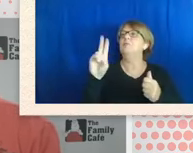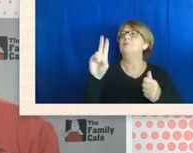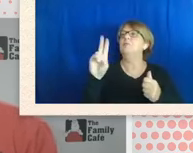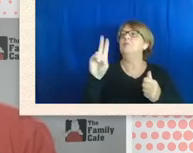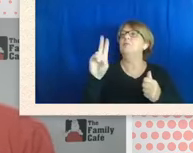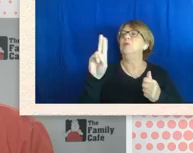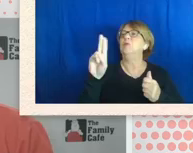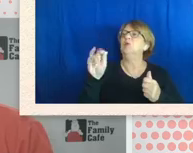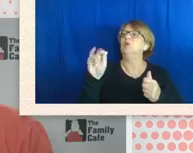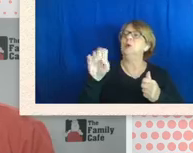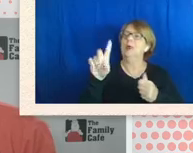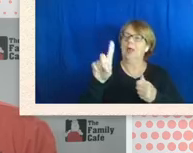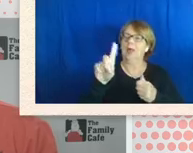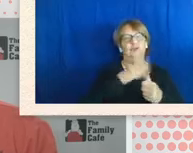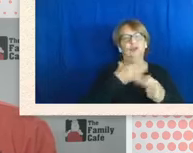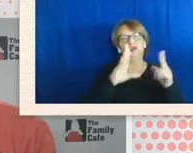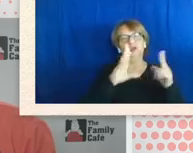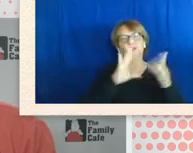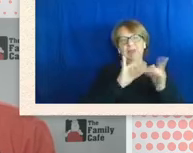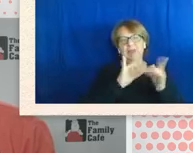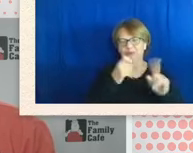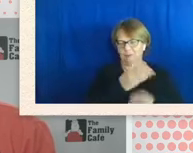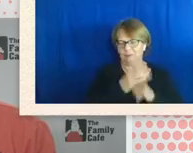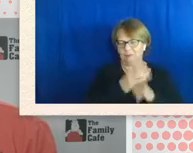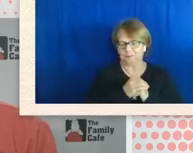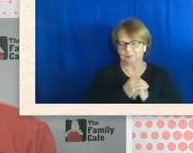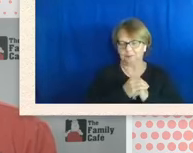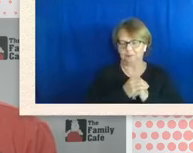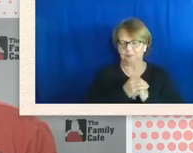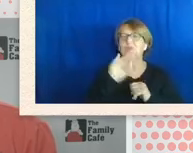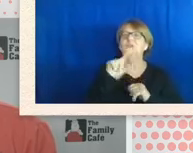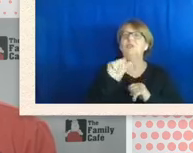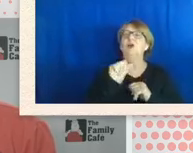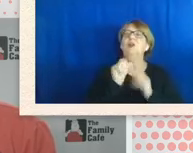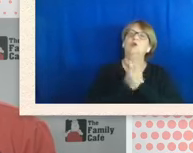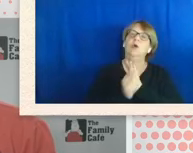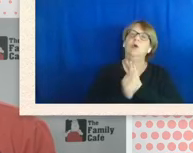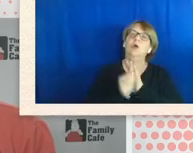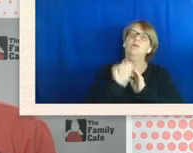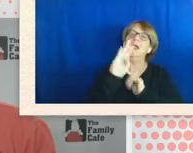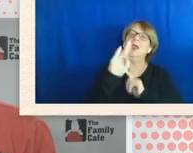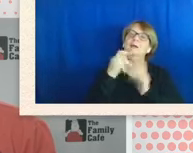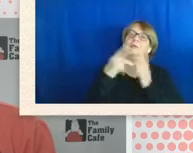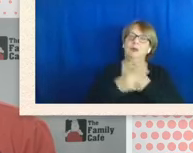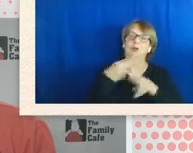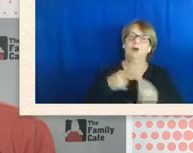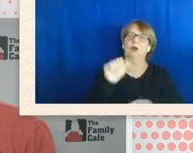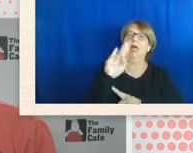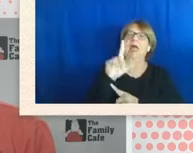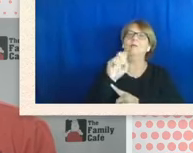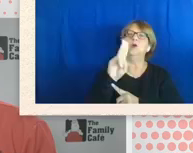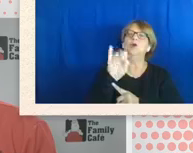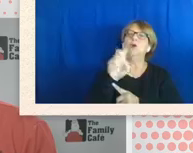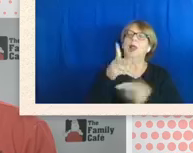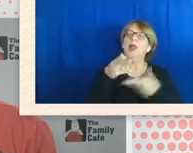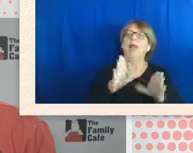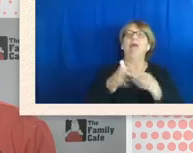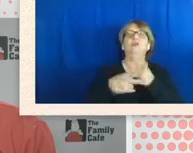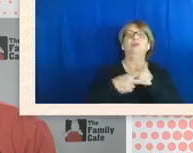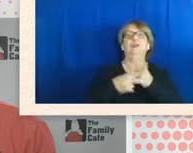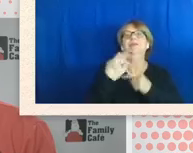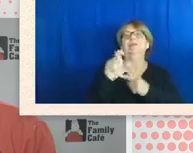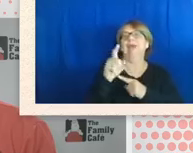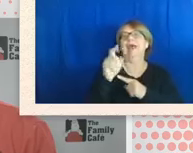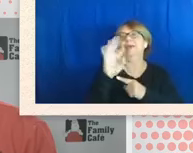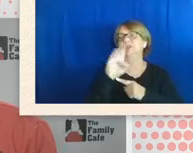them. Florida's qualified ABLE program is called ABLE United and allows you to save tax-free without